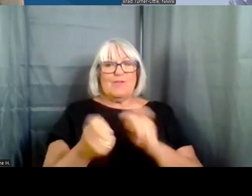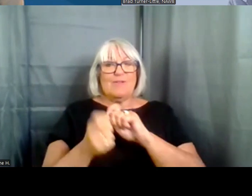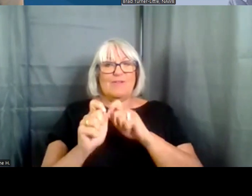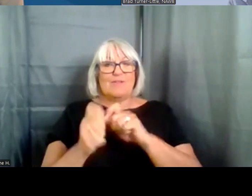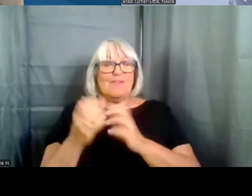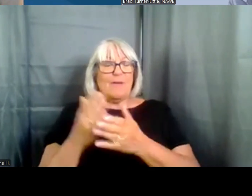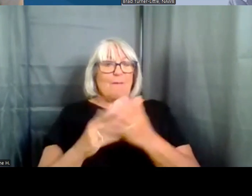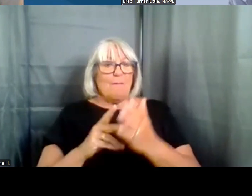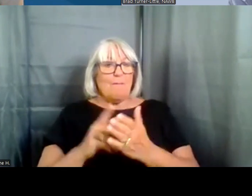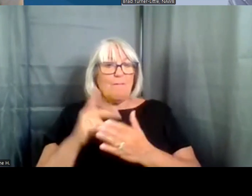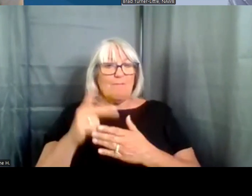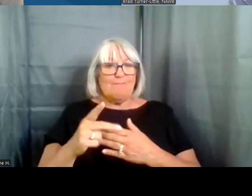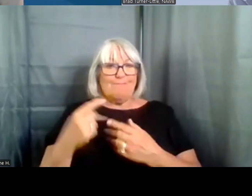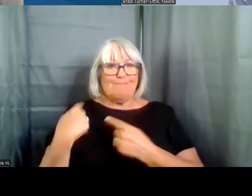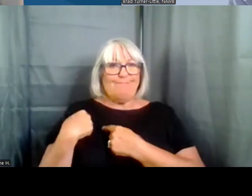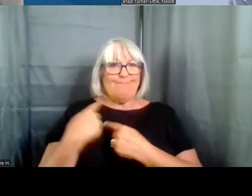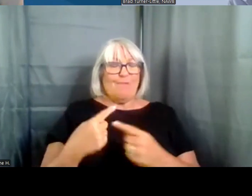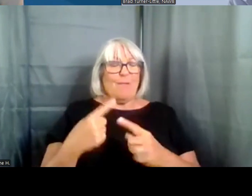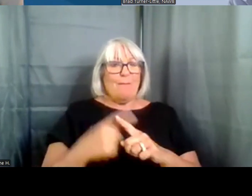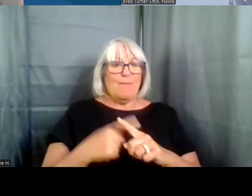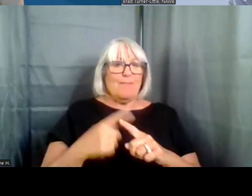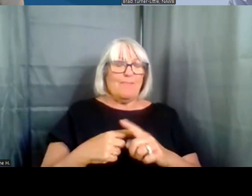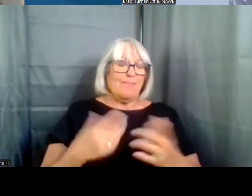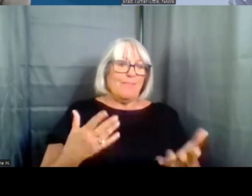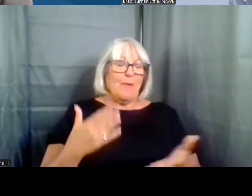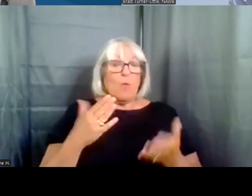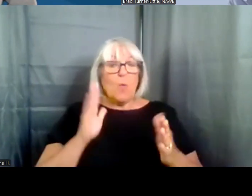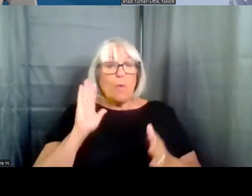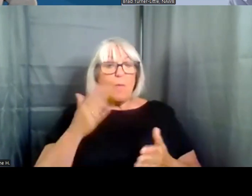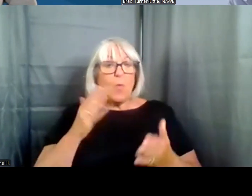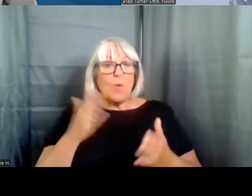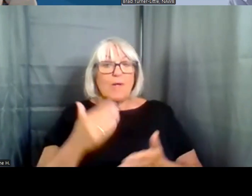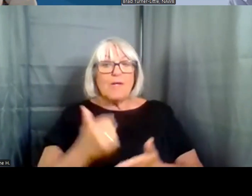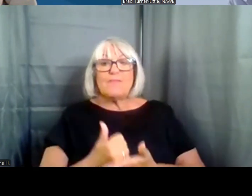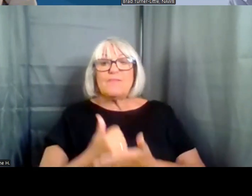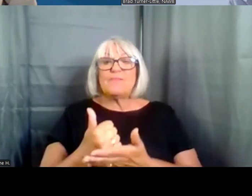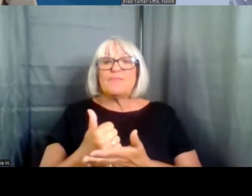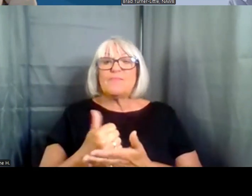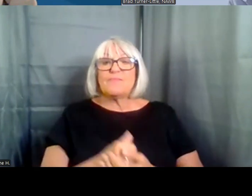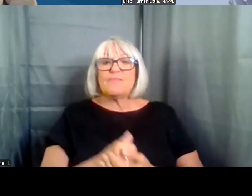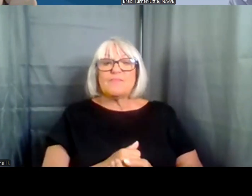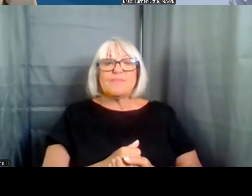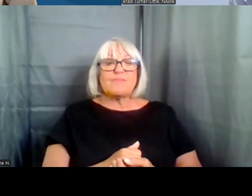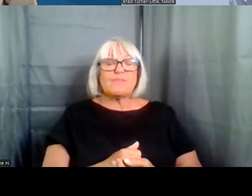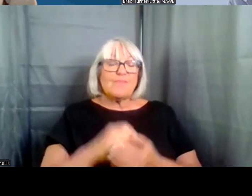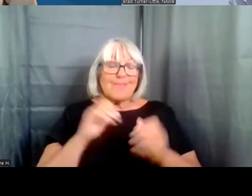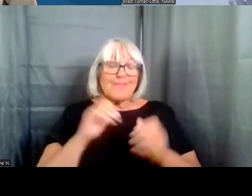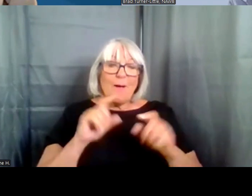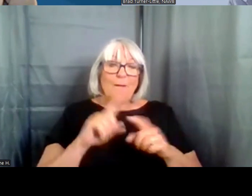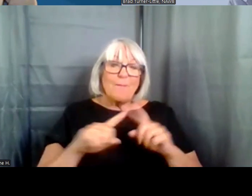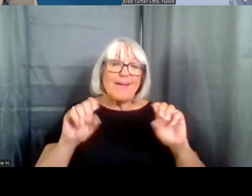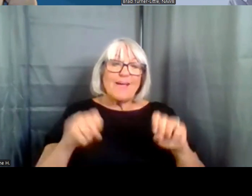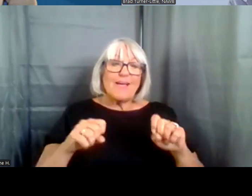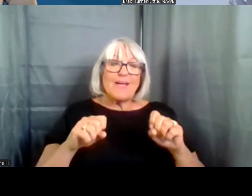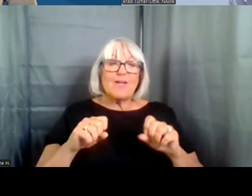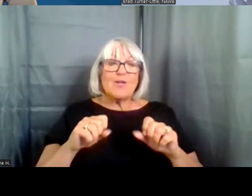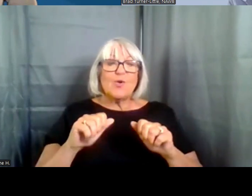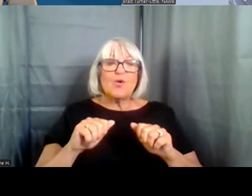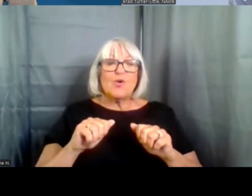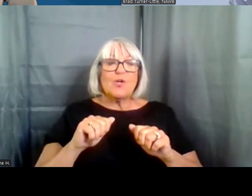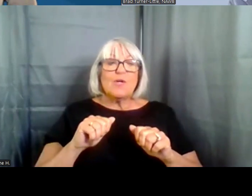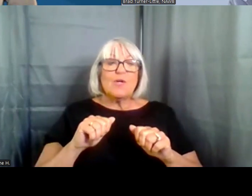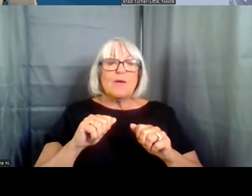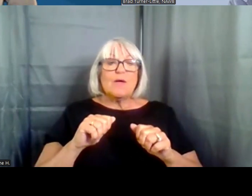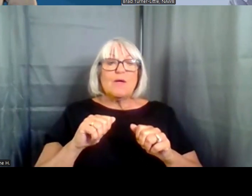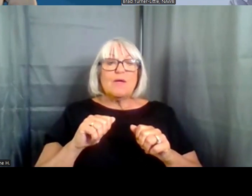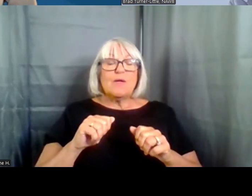which I think could really help, and some of which I think create some real challenges for businesses to participate. And the department